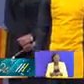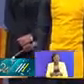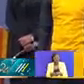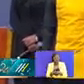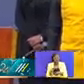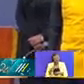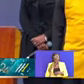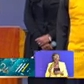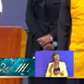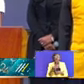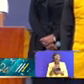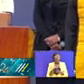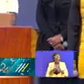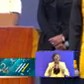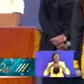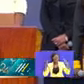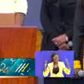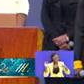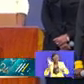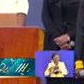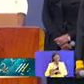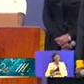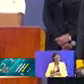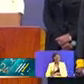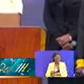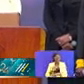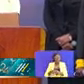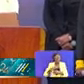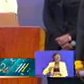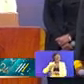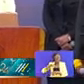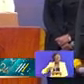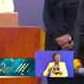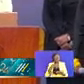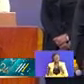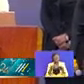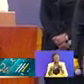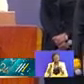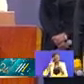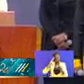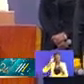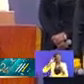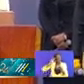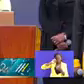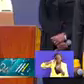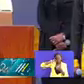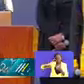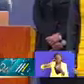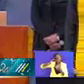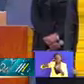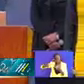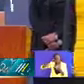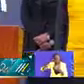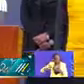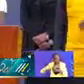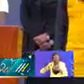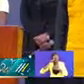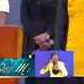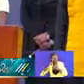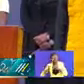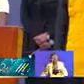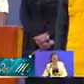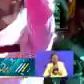and there are no mega churches in a nation where 40 million are Beyond 35 it